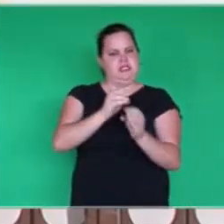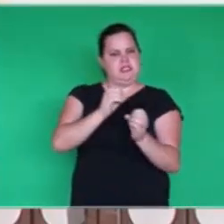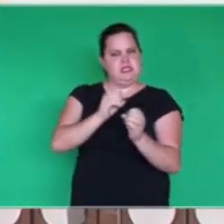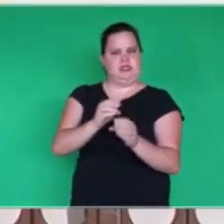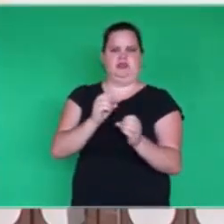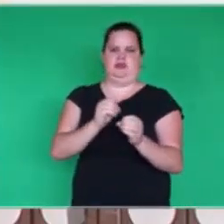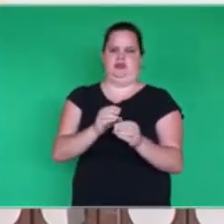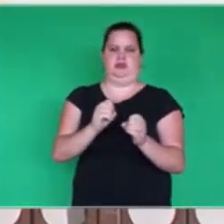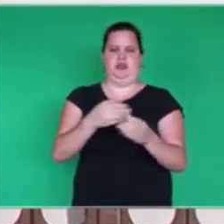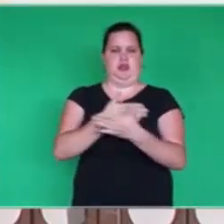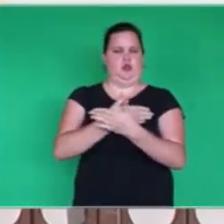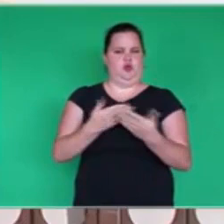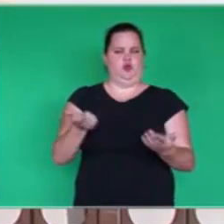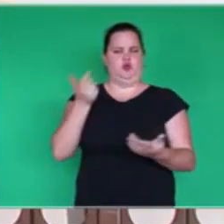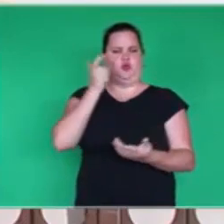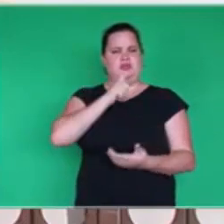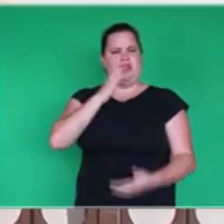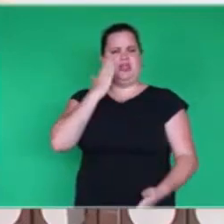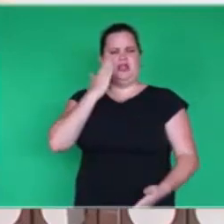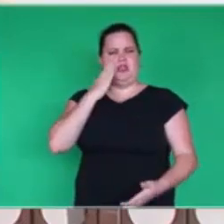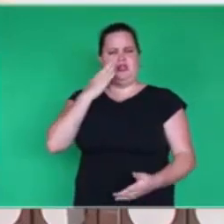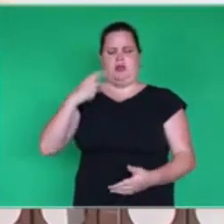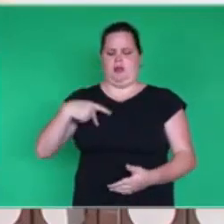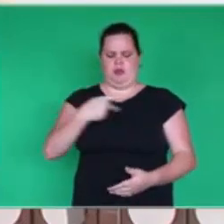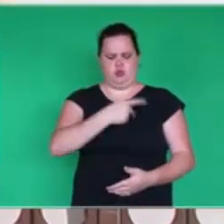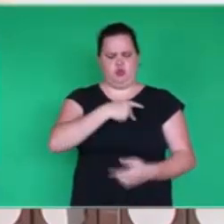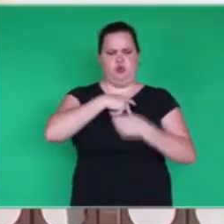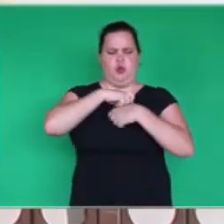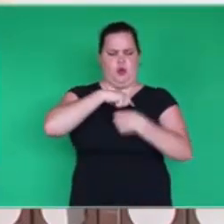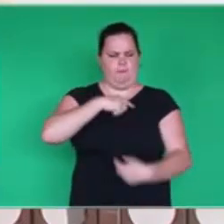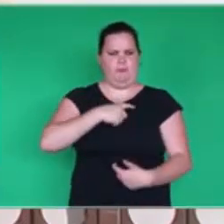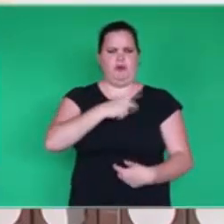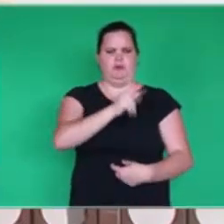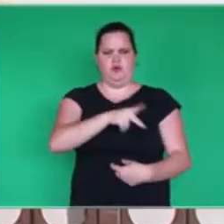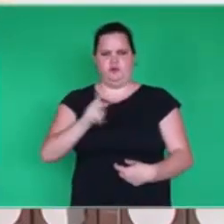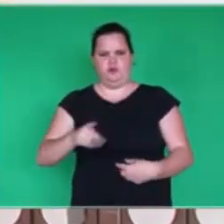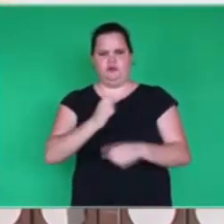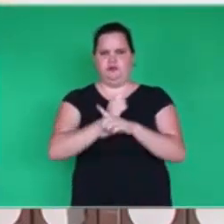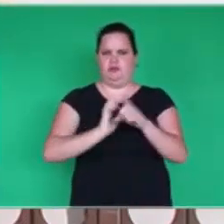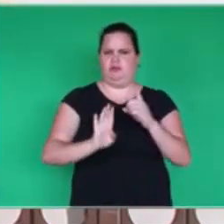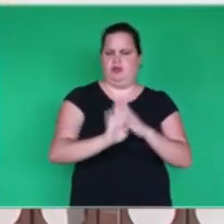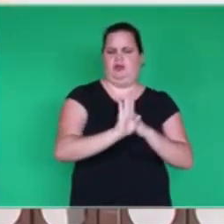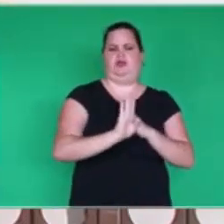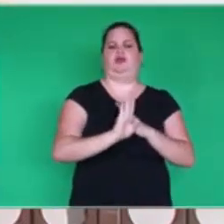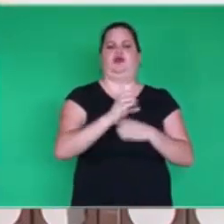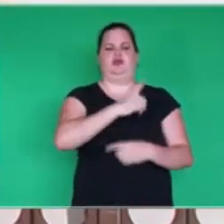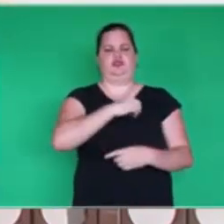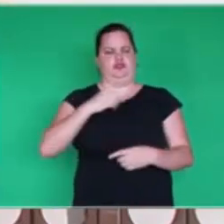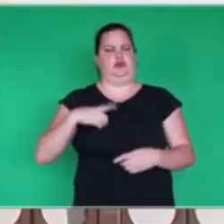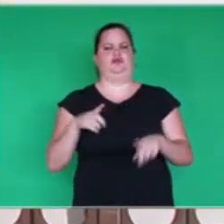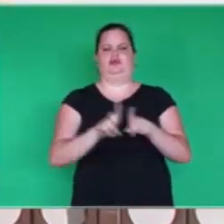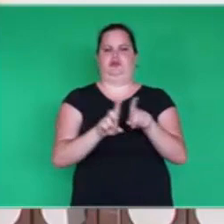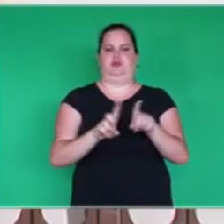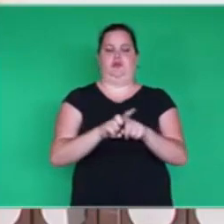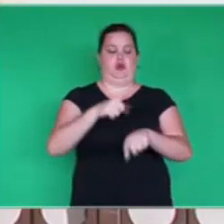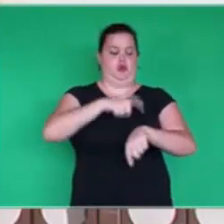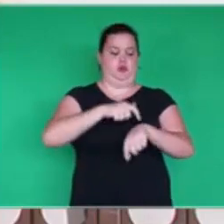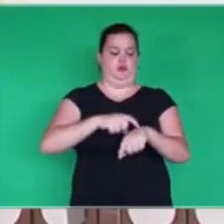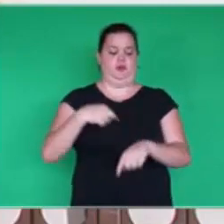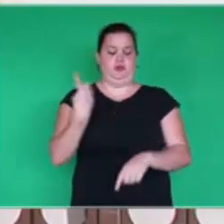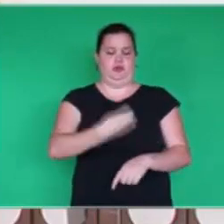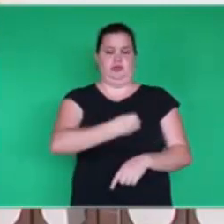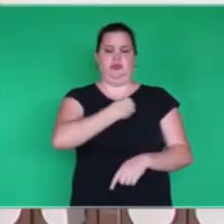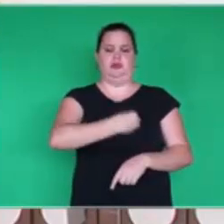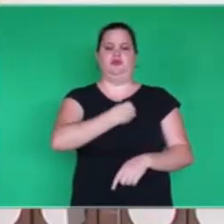We need to understand the doctrinal essence necessary for the time that we are living in. Today, we will get to know some of